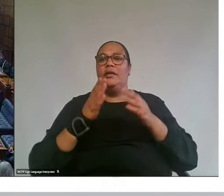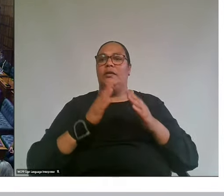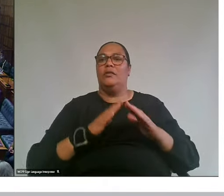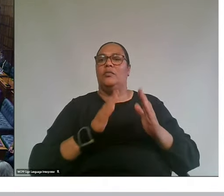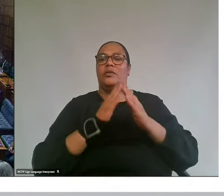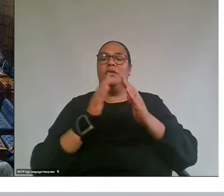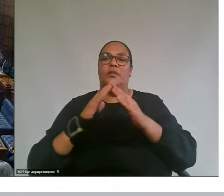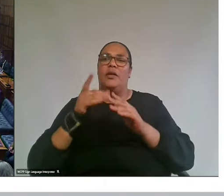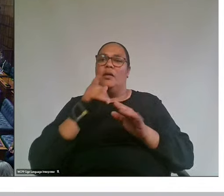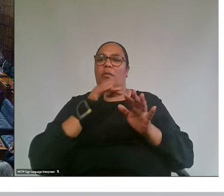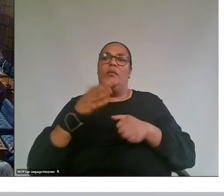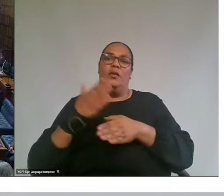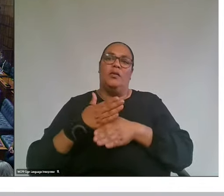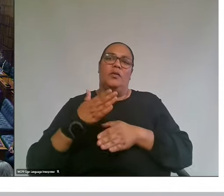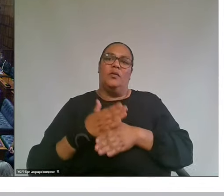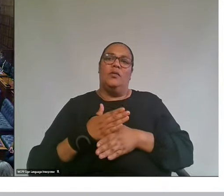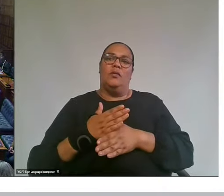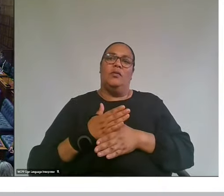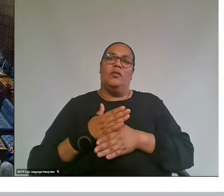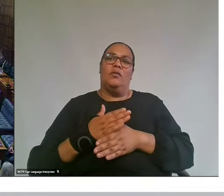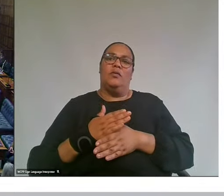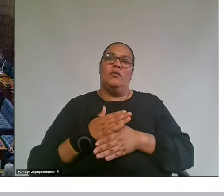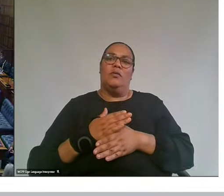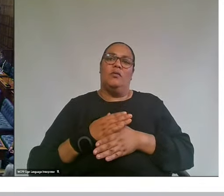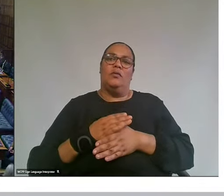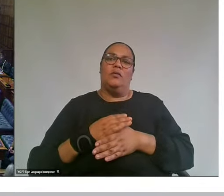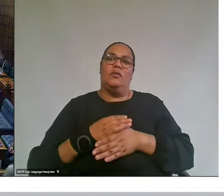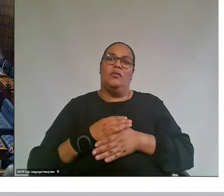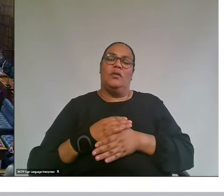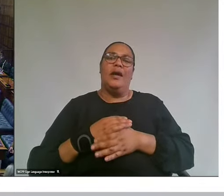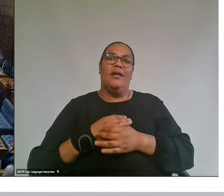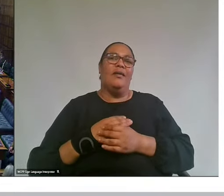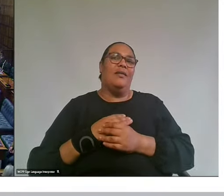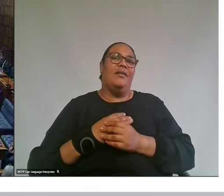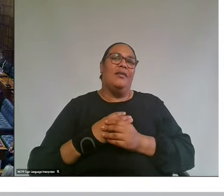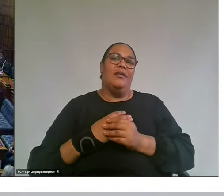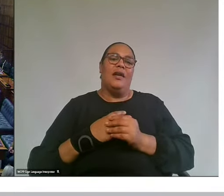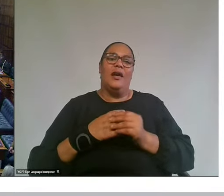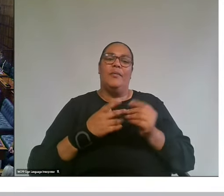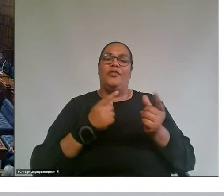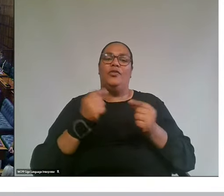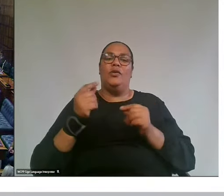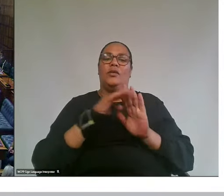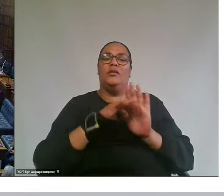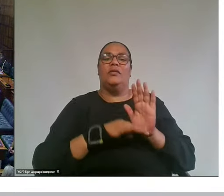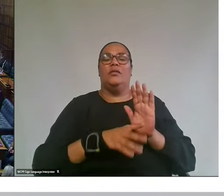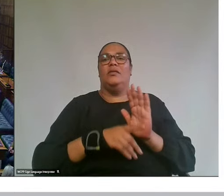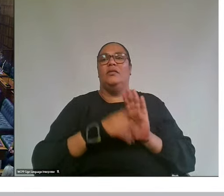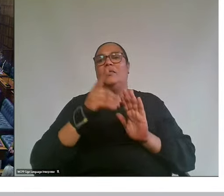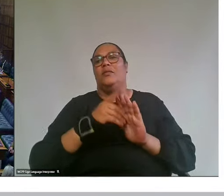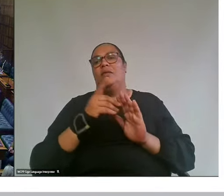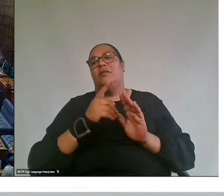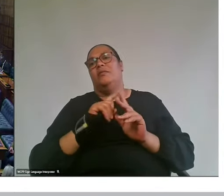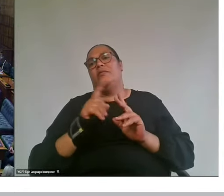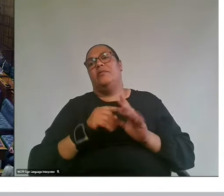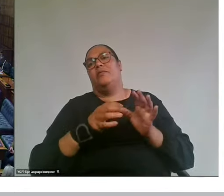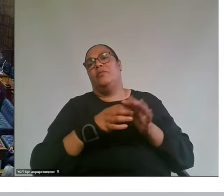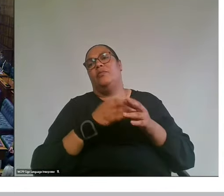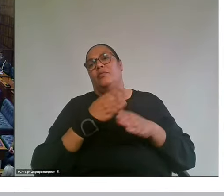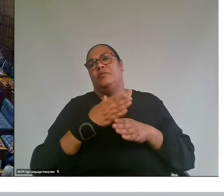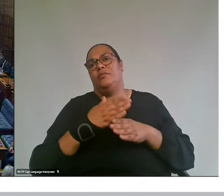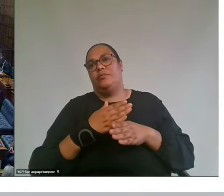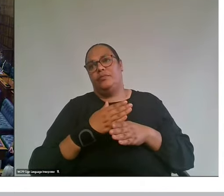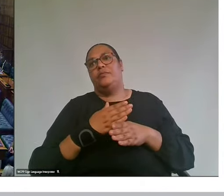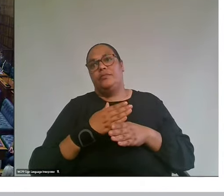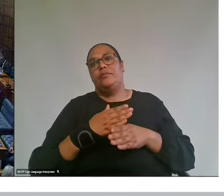Works in terms of their contract development programs because what happens is that there's many small jobs especially in the in the